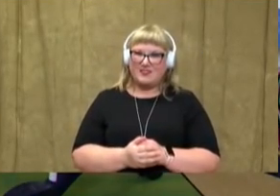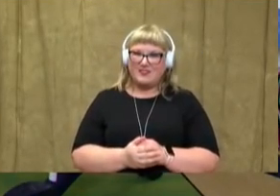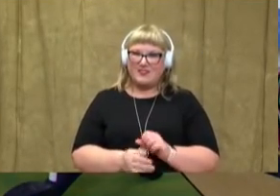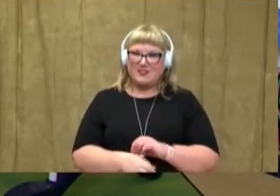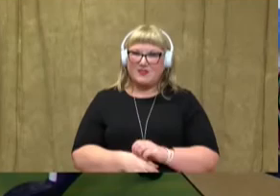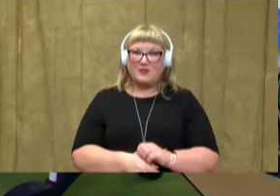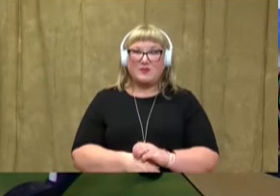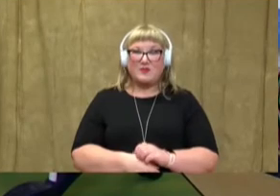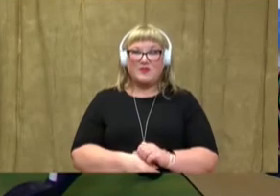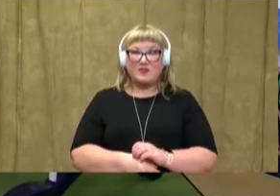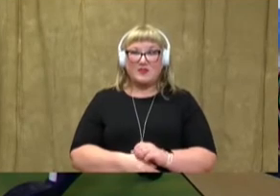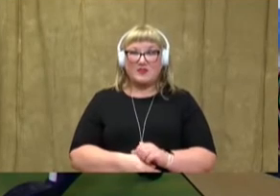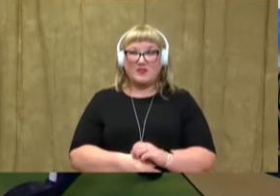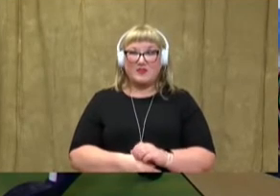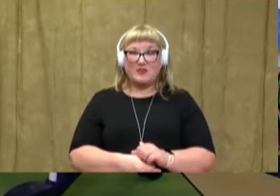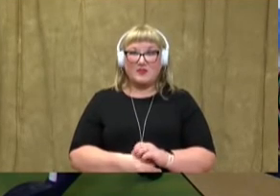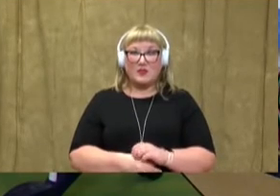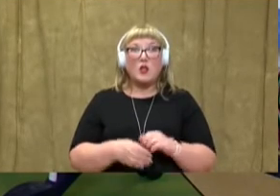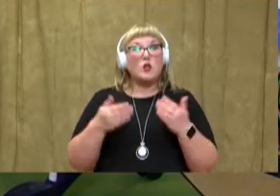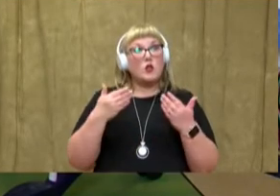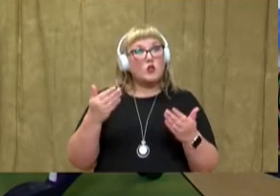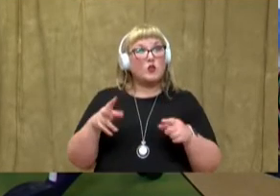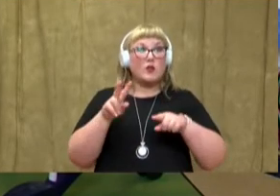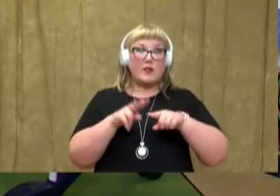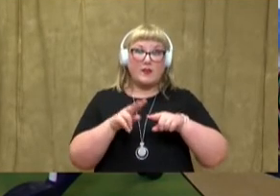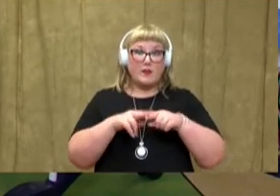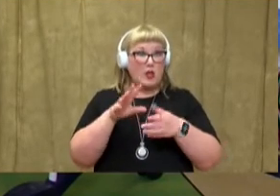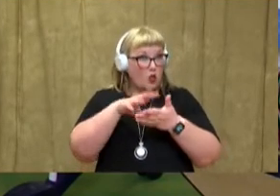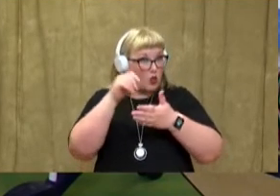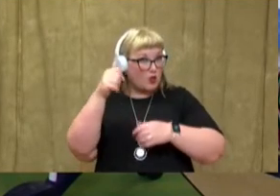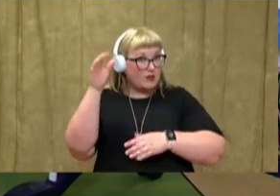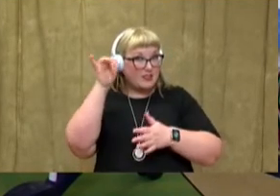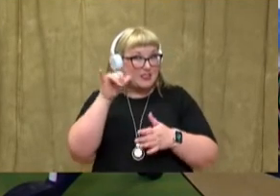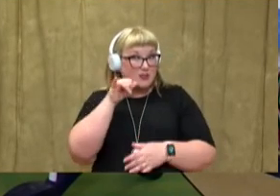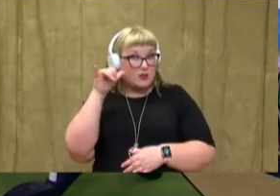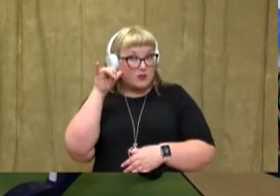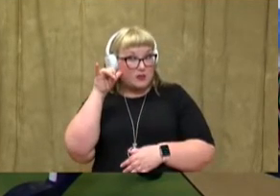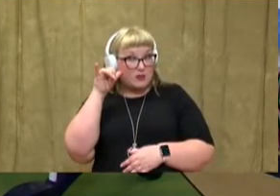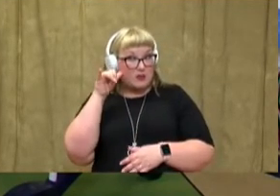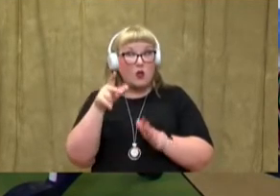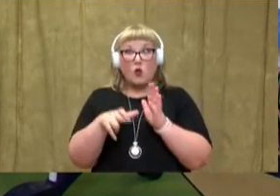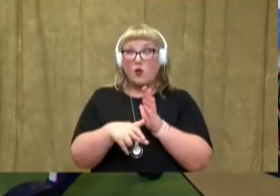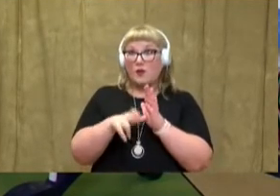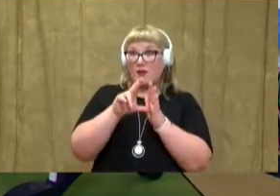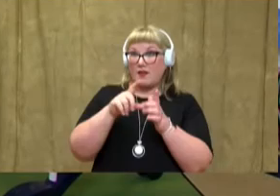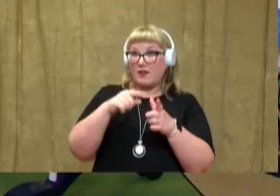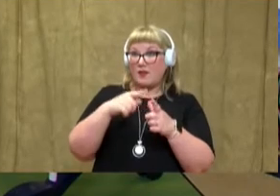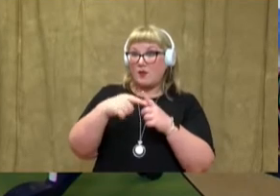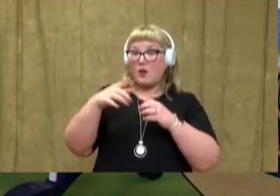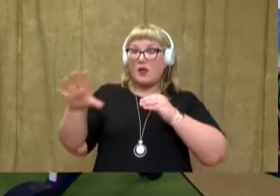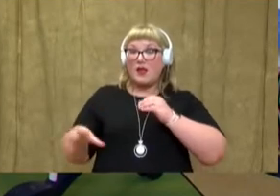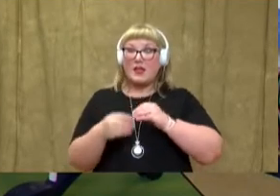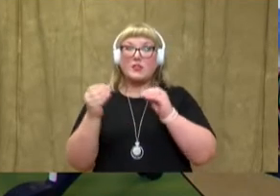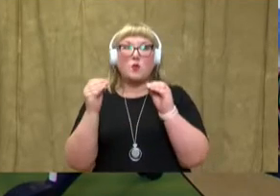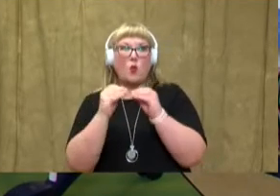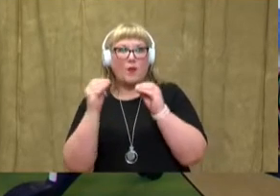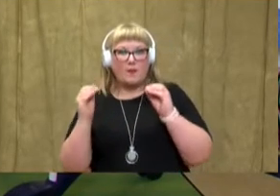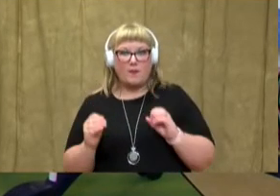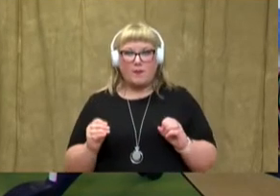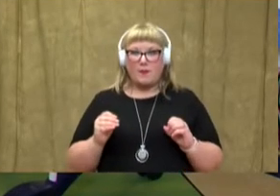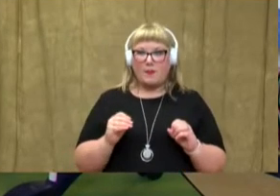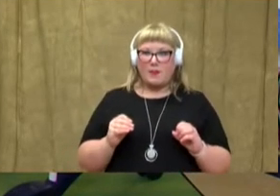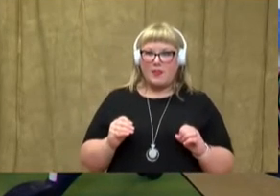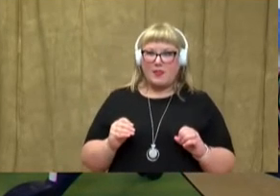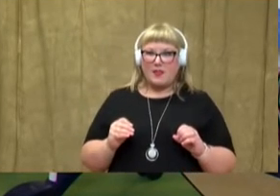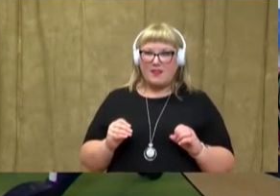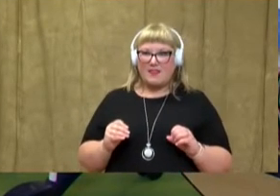Okay. All right. So let's go over the vocabulary we learned yesterday, and we're going to review, and then we're going to add some more. All right. Okay.